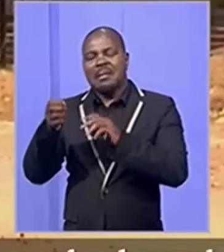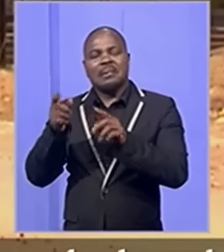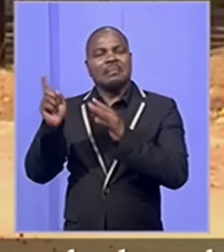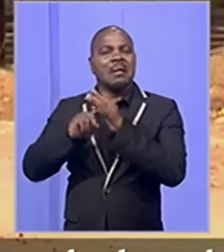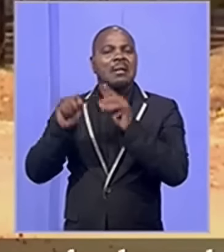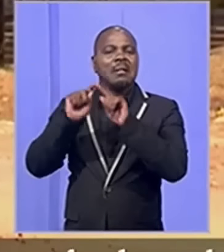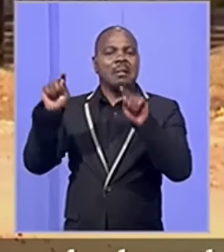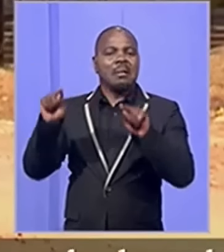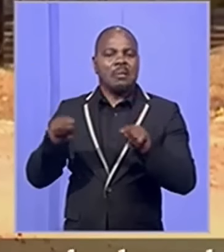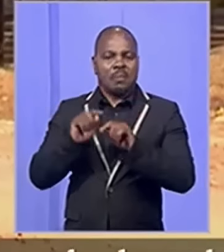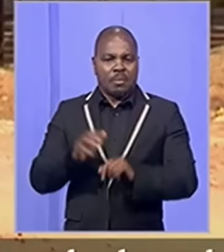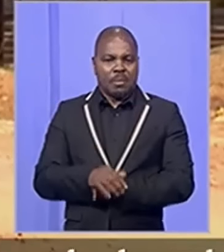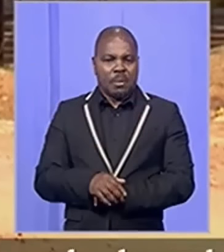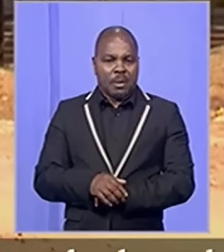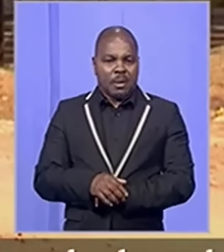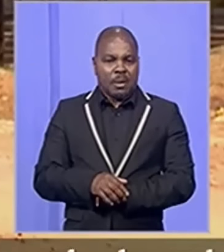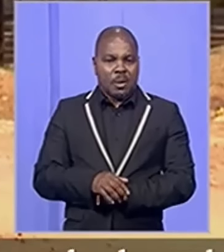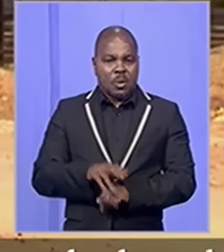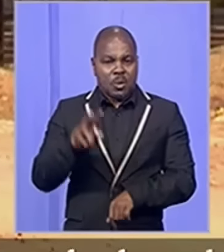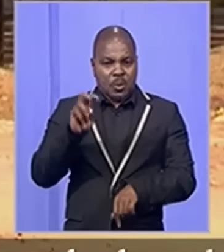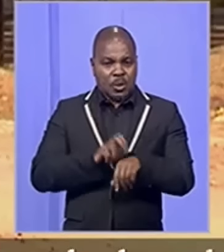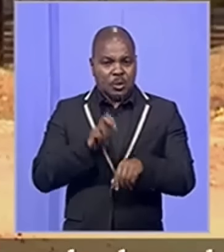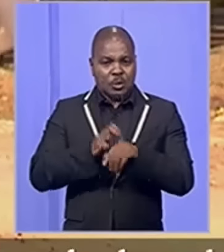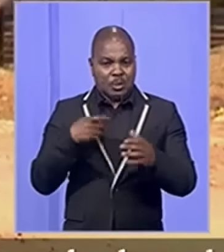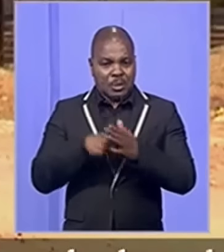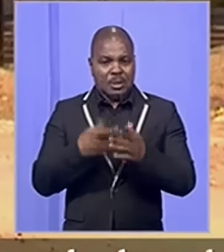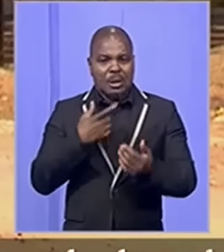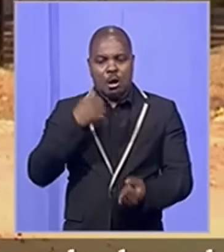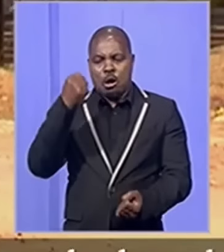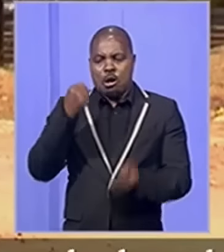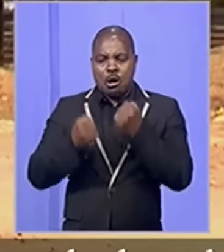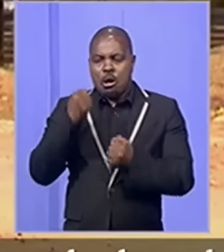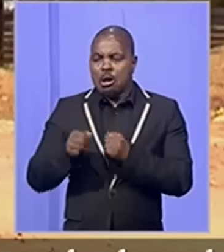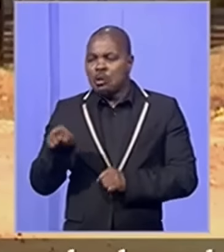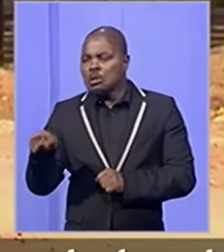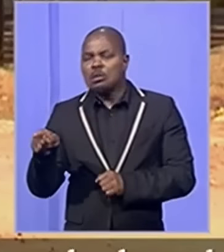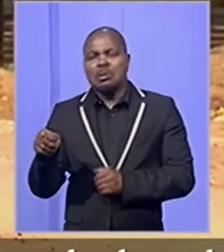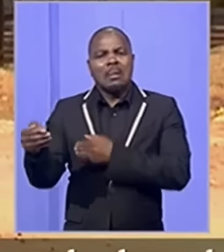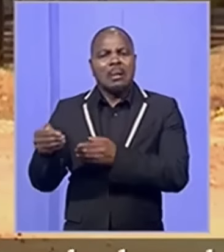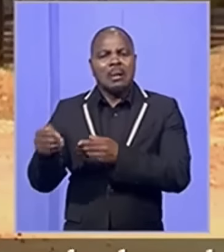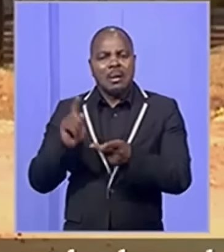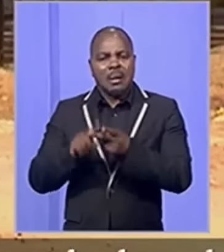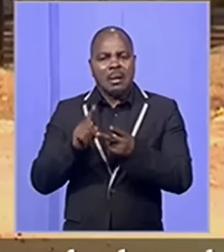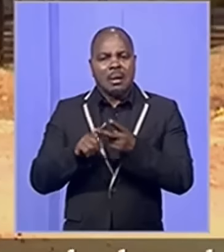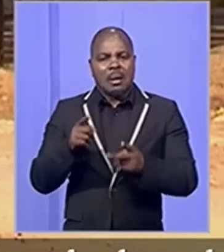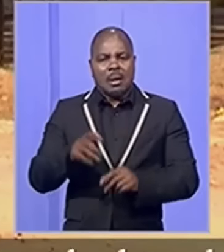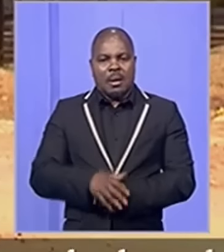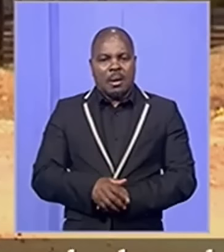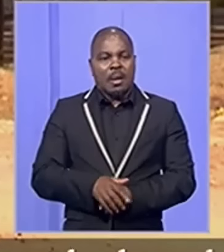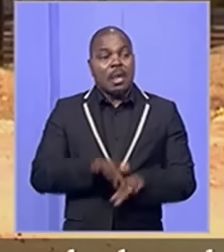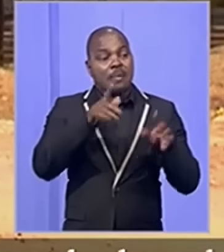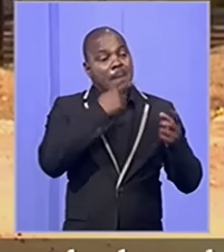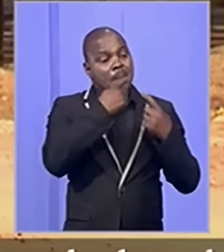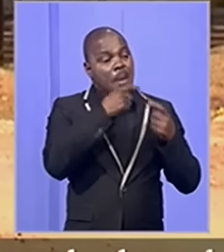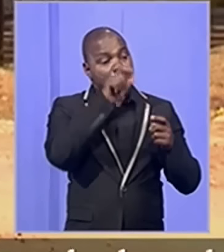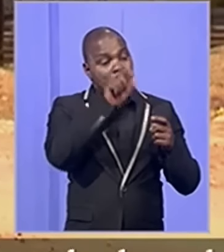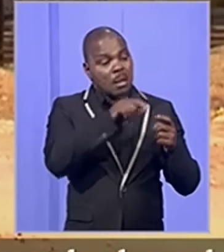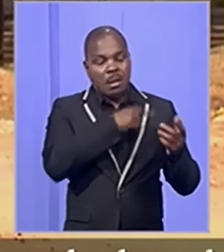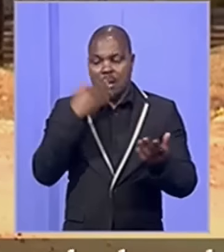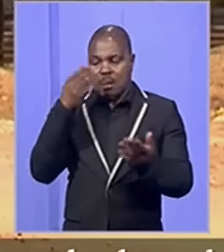Muto does something wrong, he knows your court is just around the corner. The complainant will attend. He